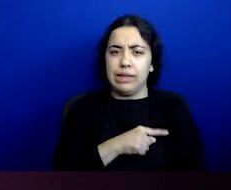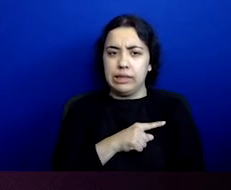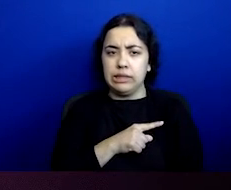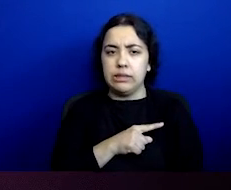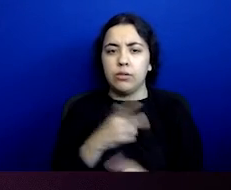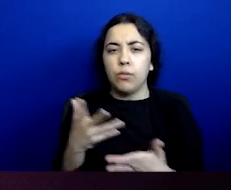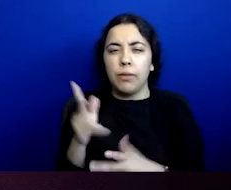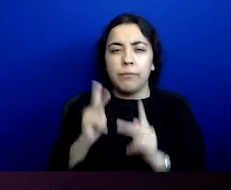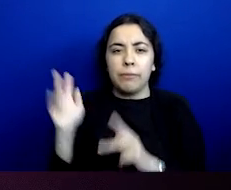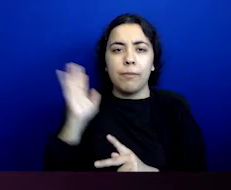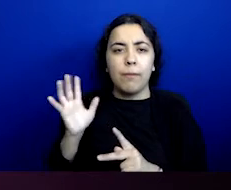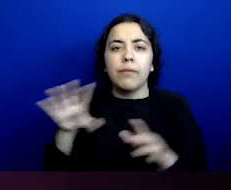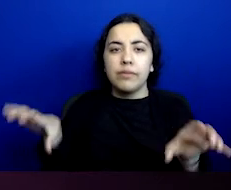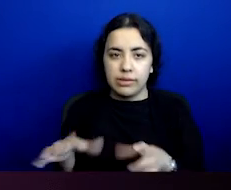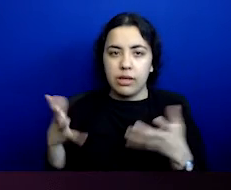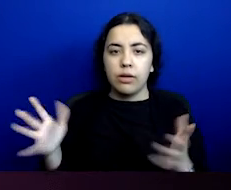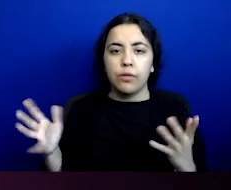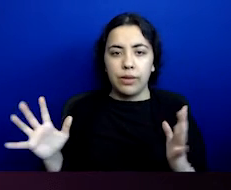do.